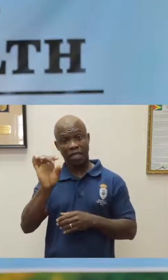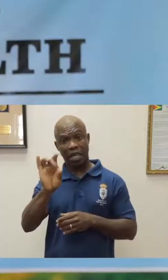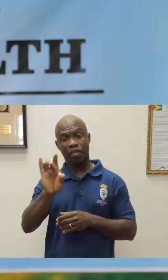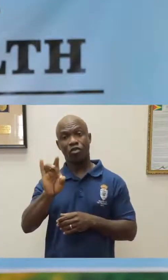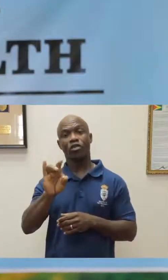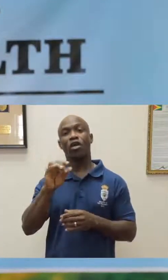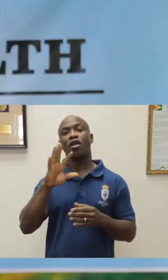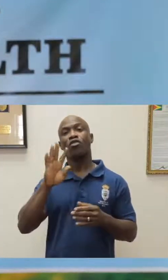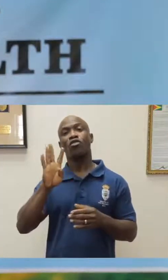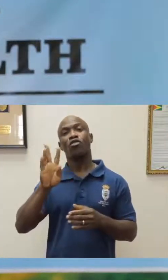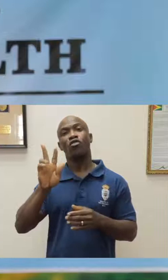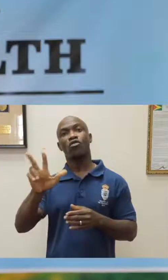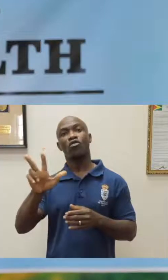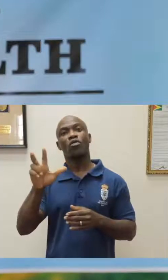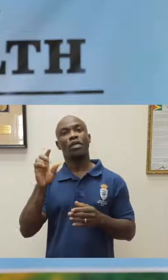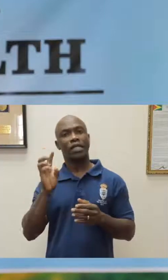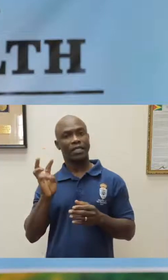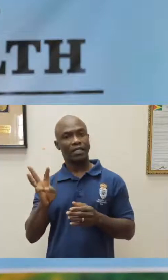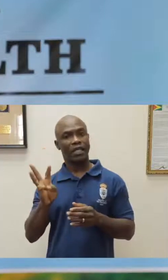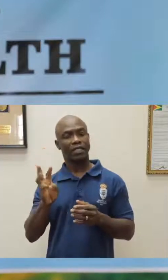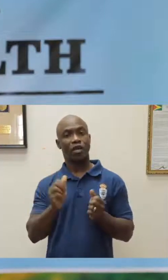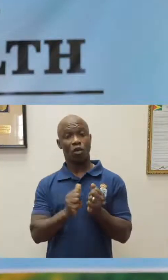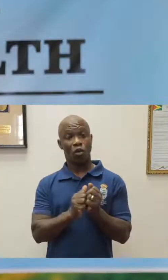5,934,936, with